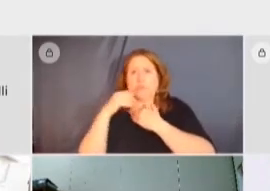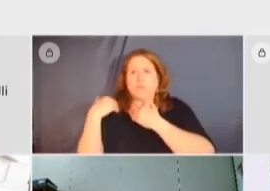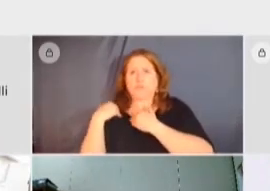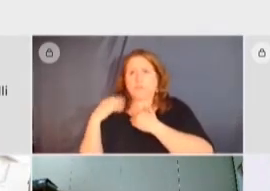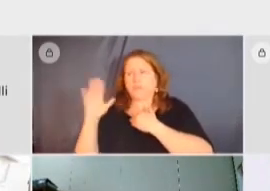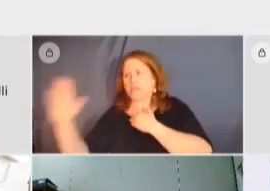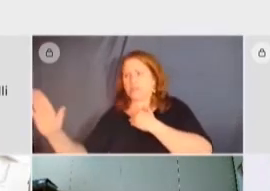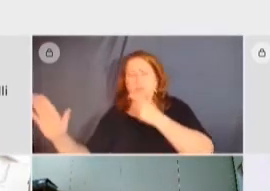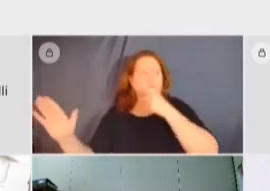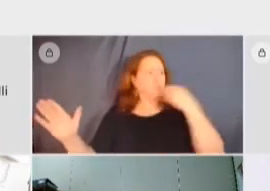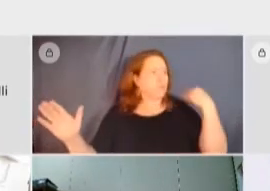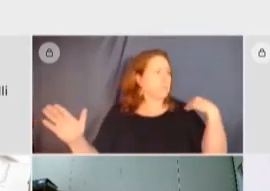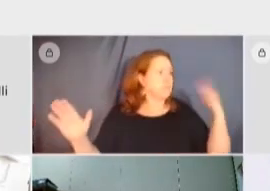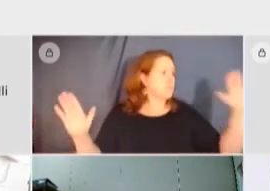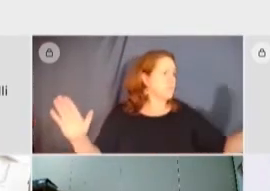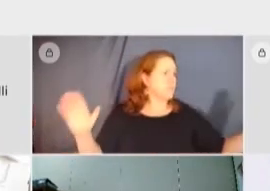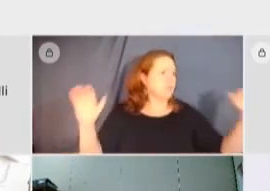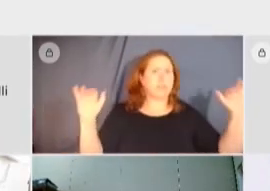my feeling